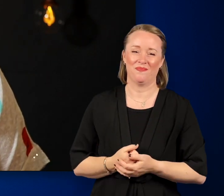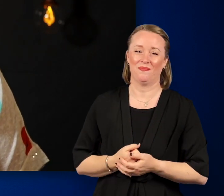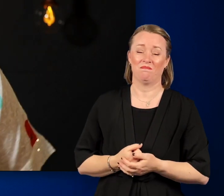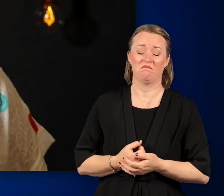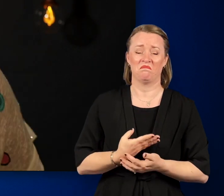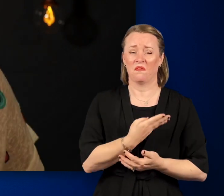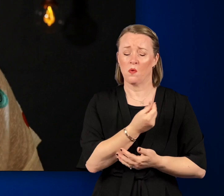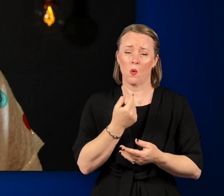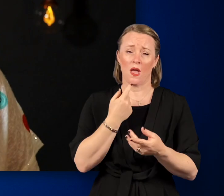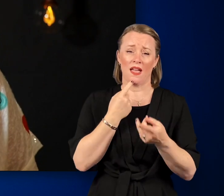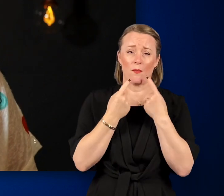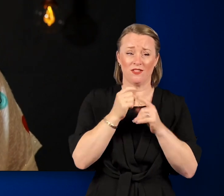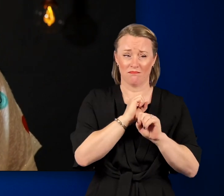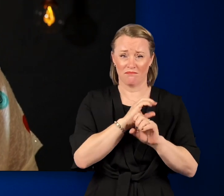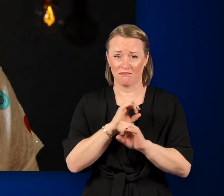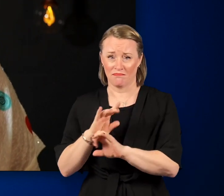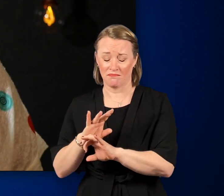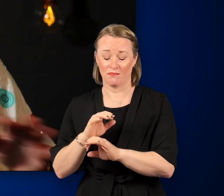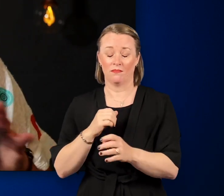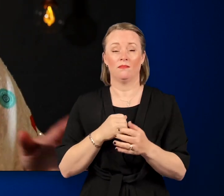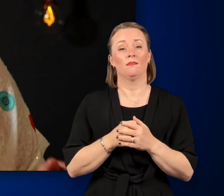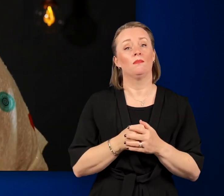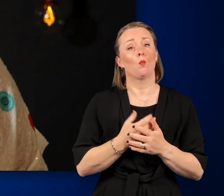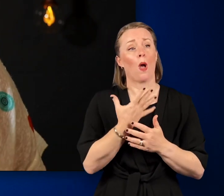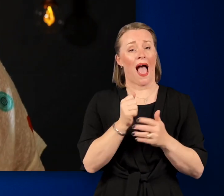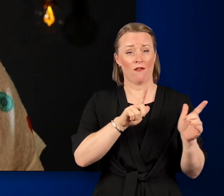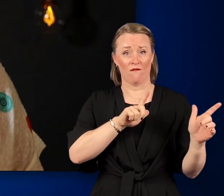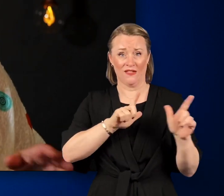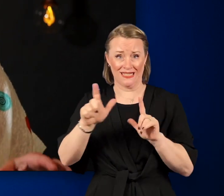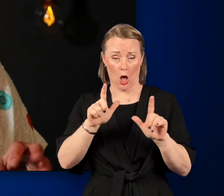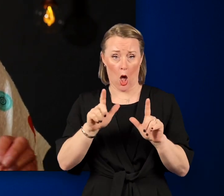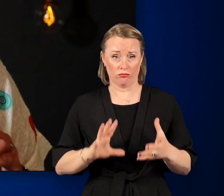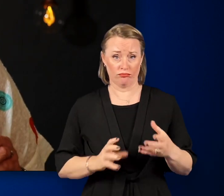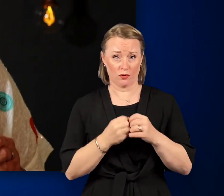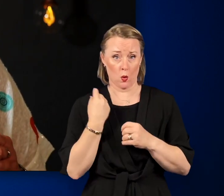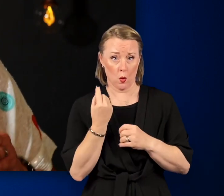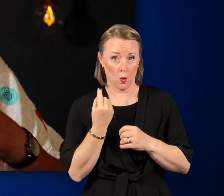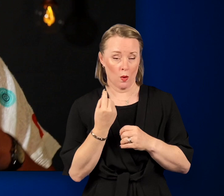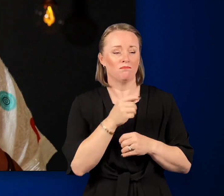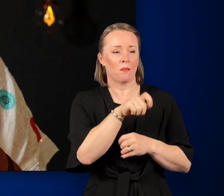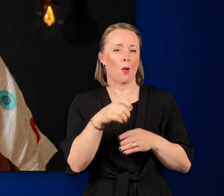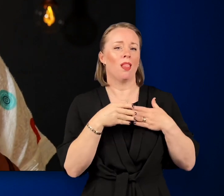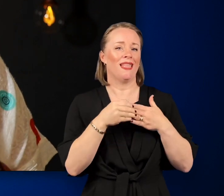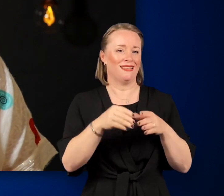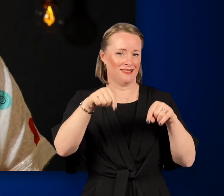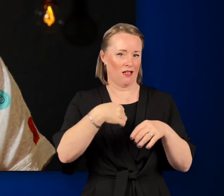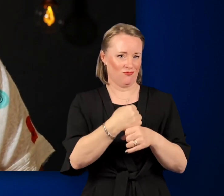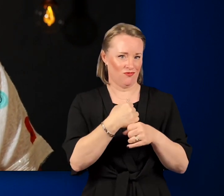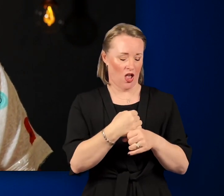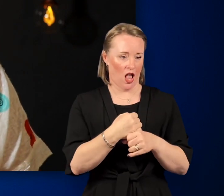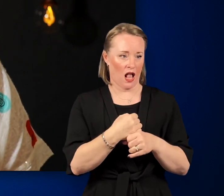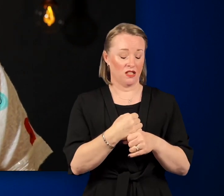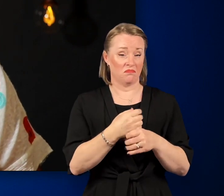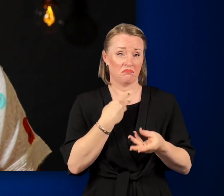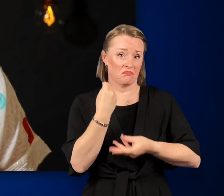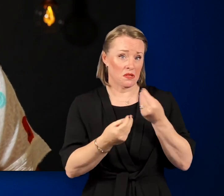Just a few notices. Some of our leaders in key areas of church life have put together a video trying to outline where we might be